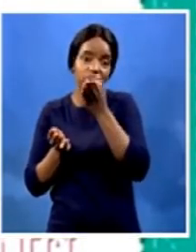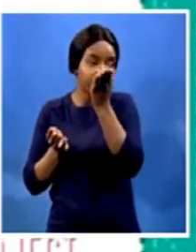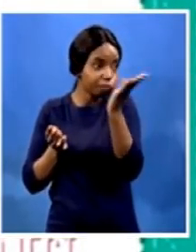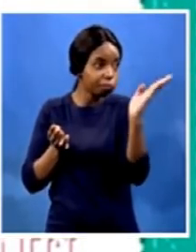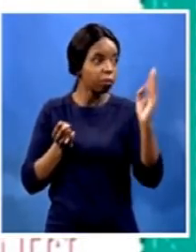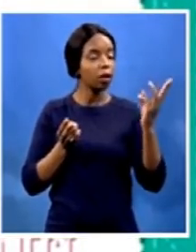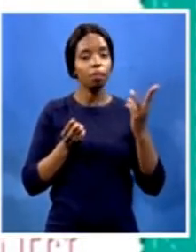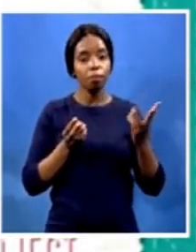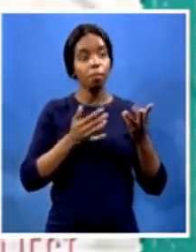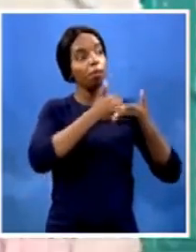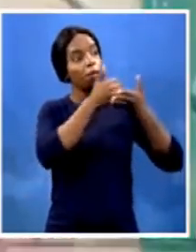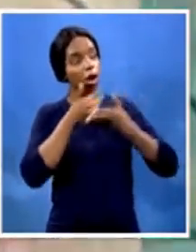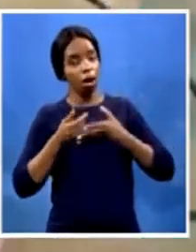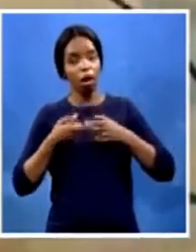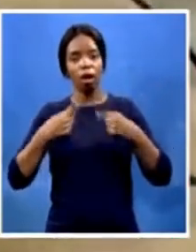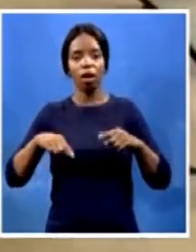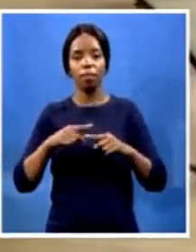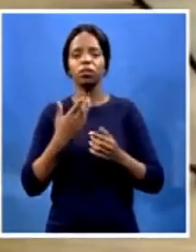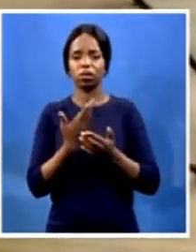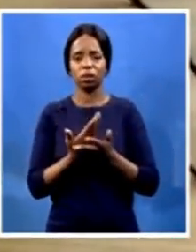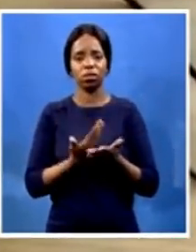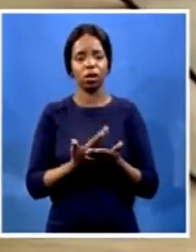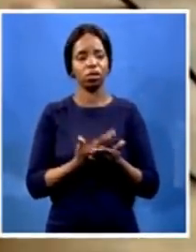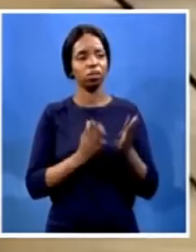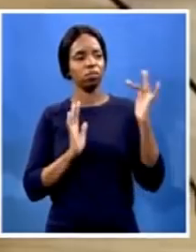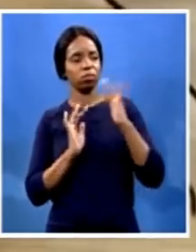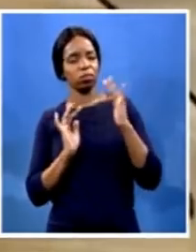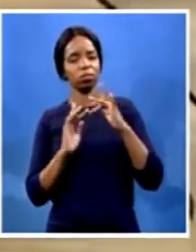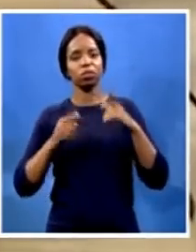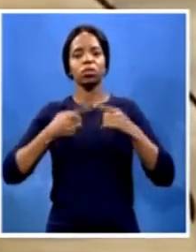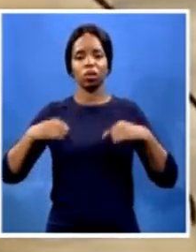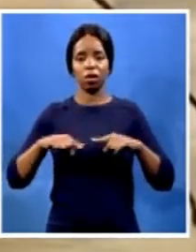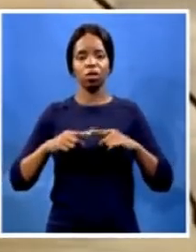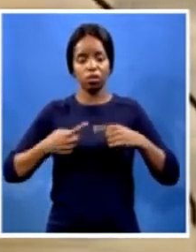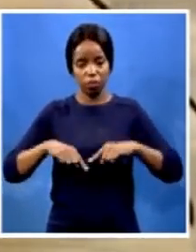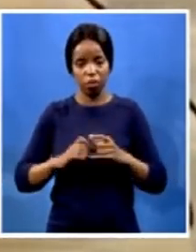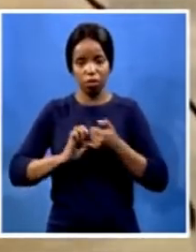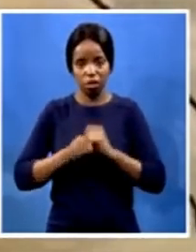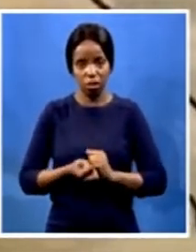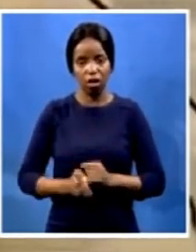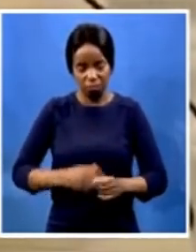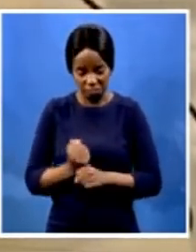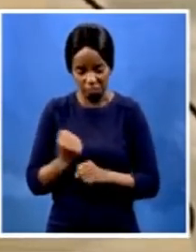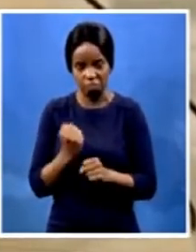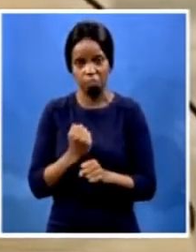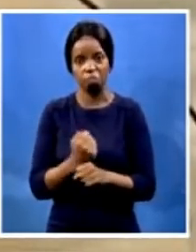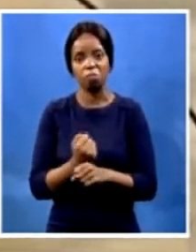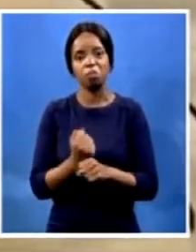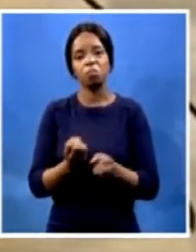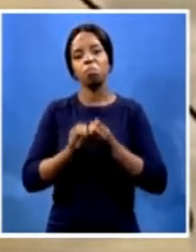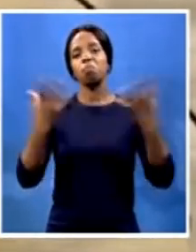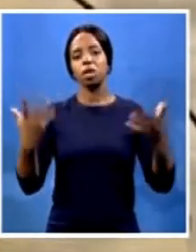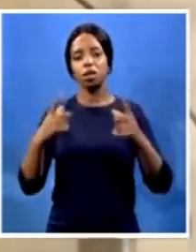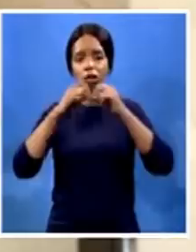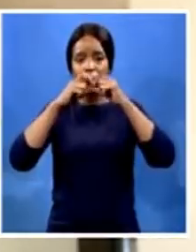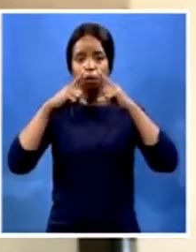could really then try and increase the production of these masks. Very quickly, give us your contact details.